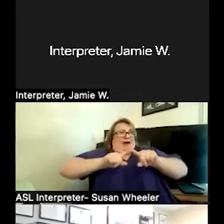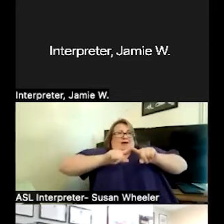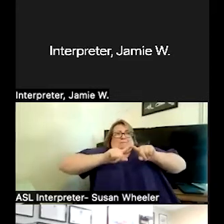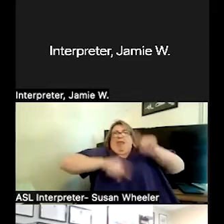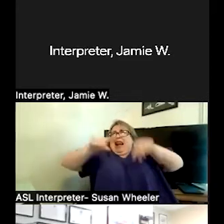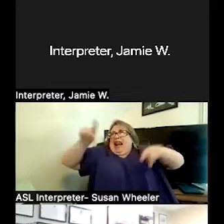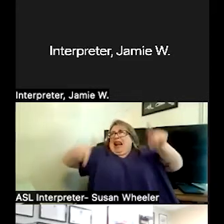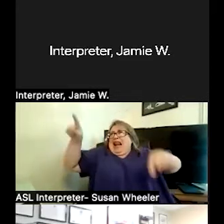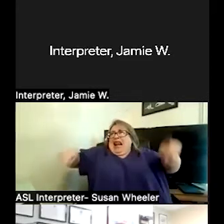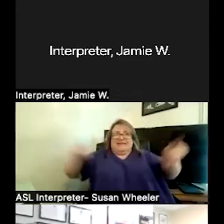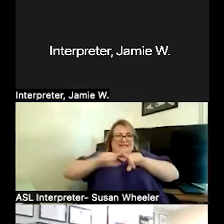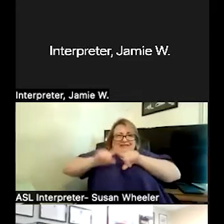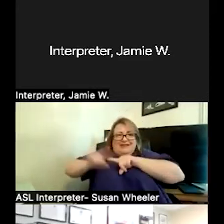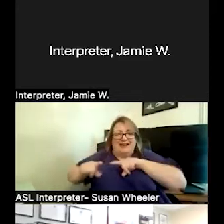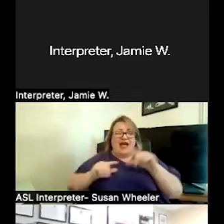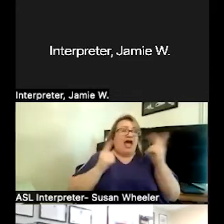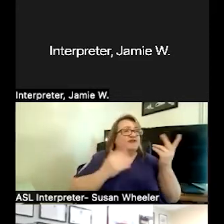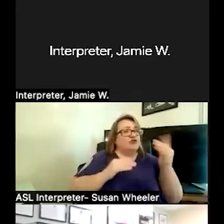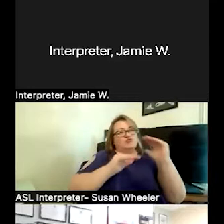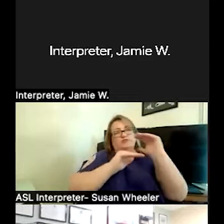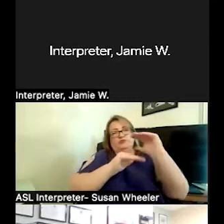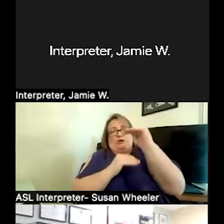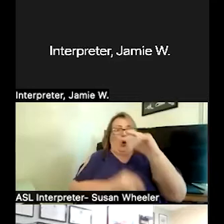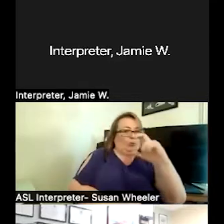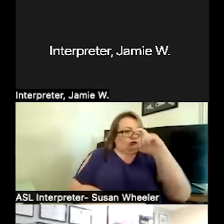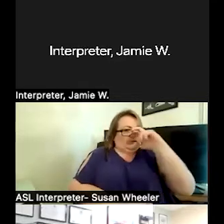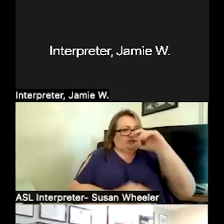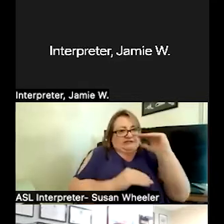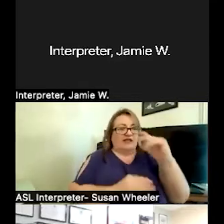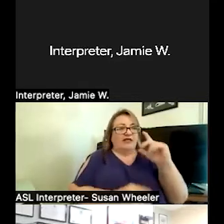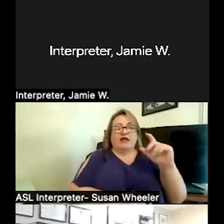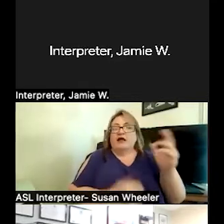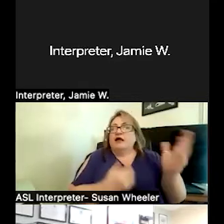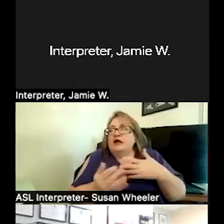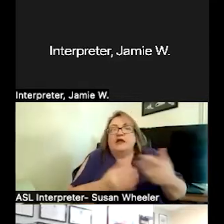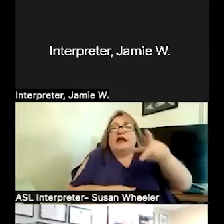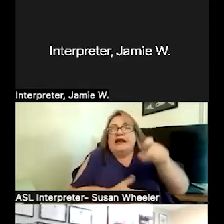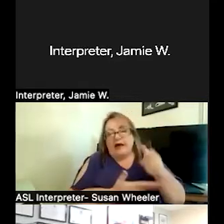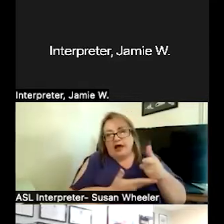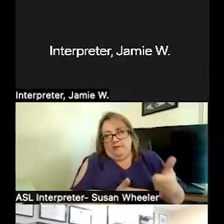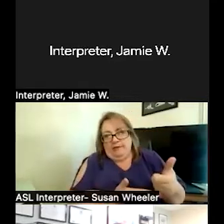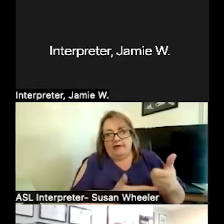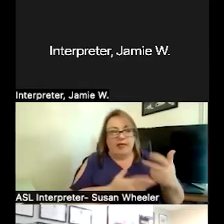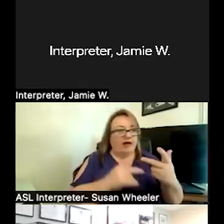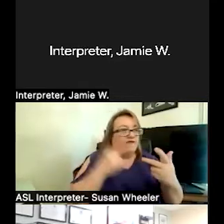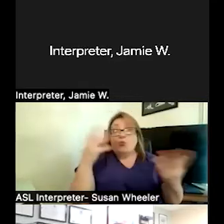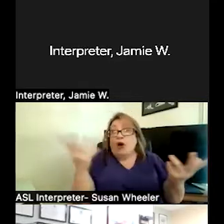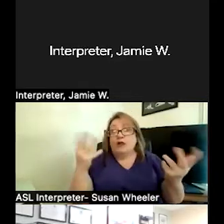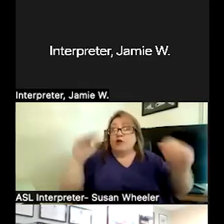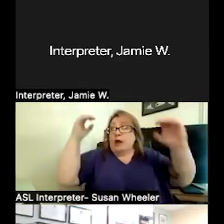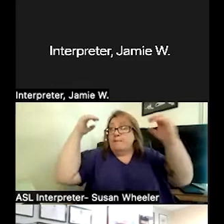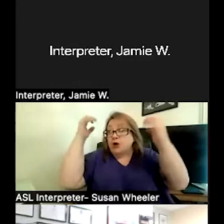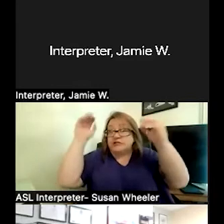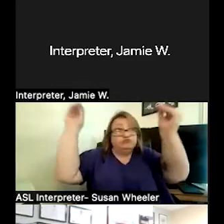or restrictions that they're going to need help with in regards to emergency response and